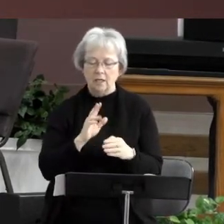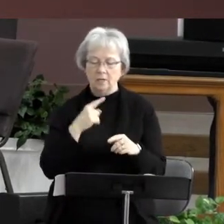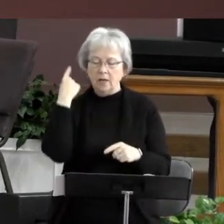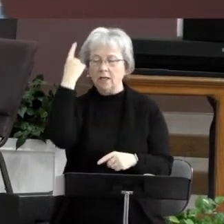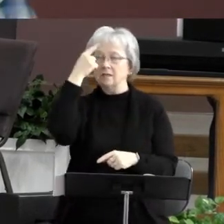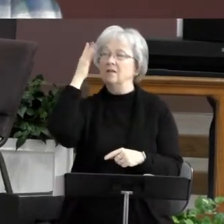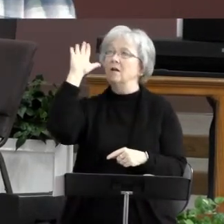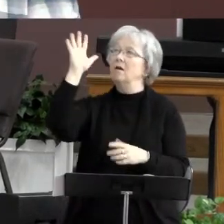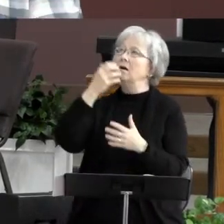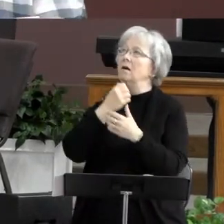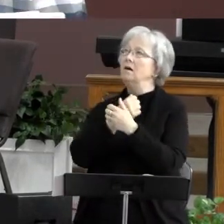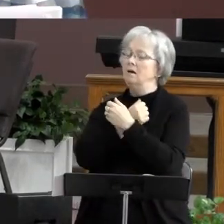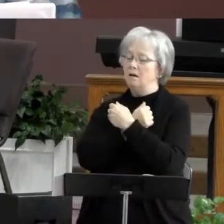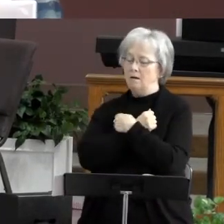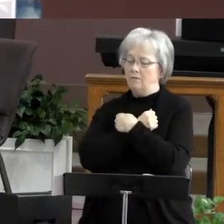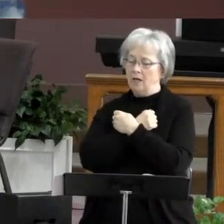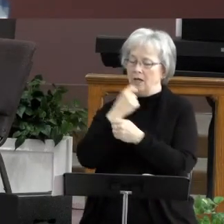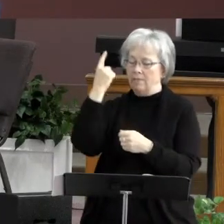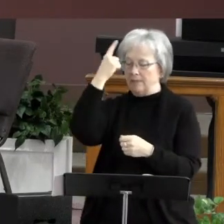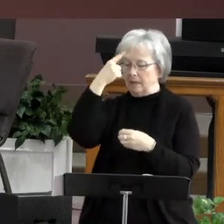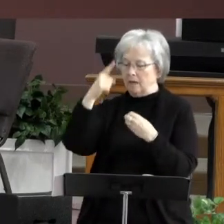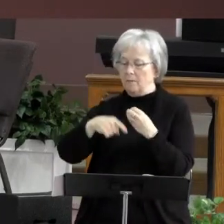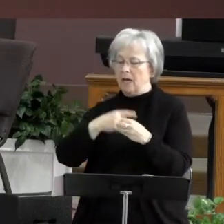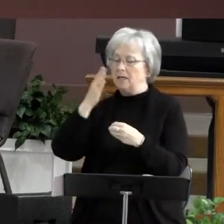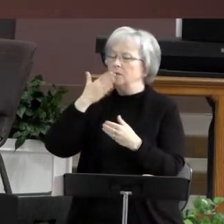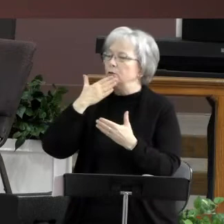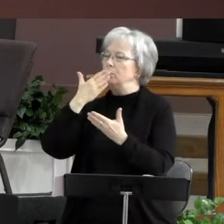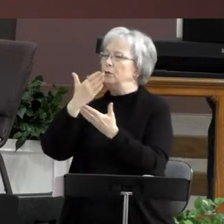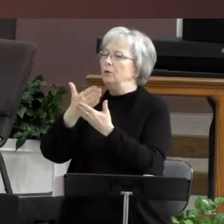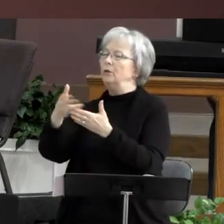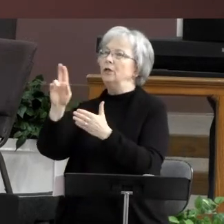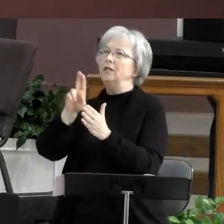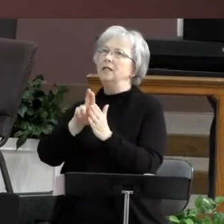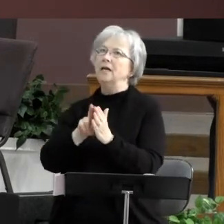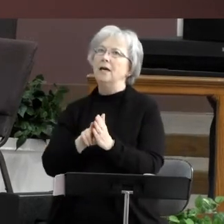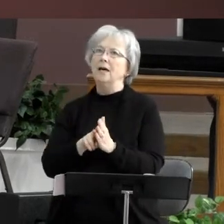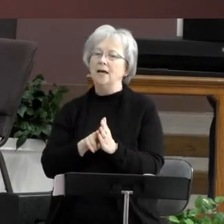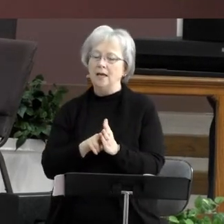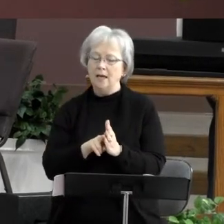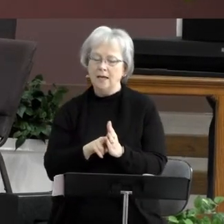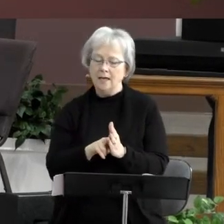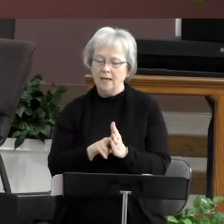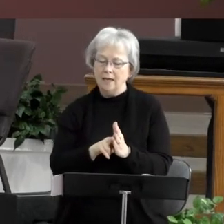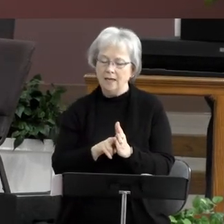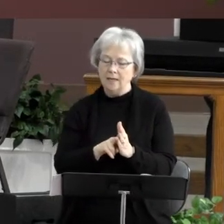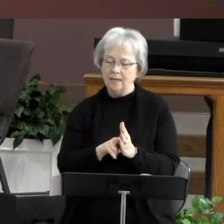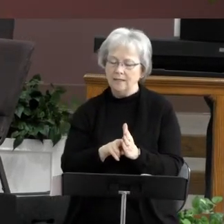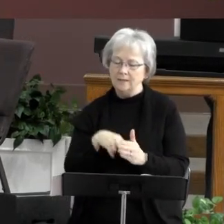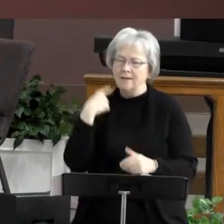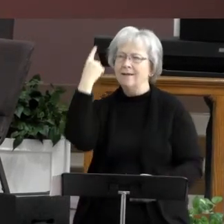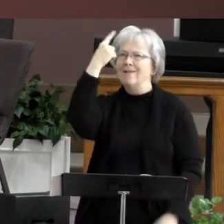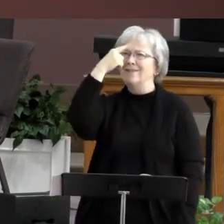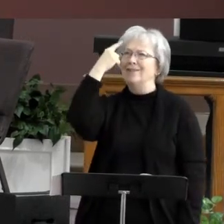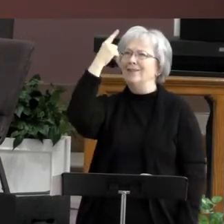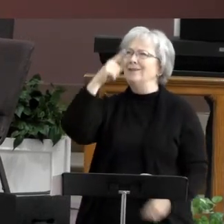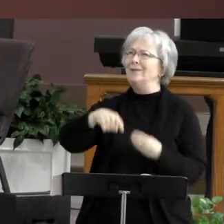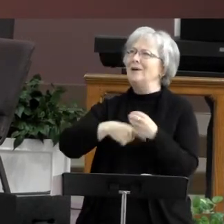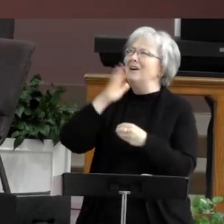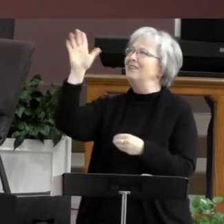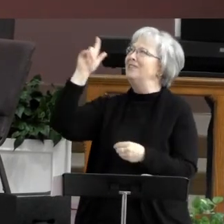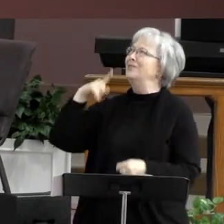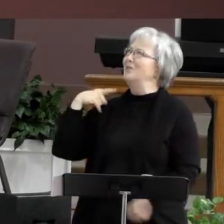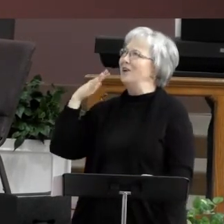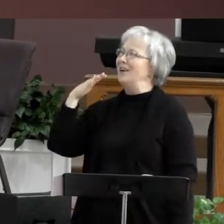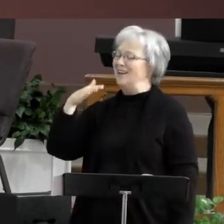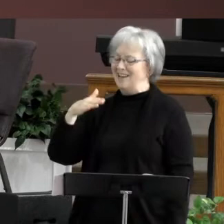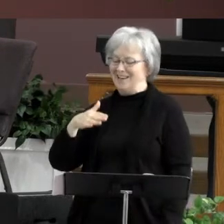Think about His love. Think about His goodness. think about